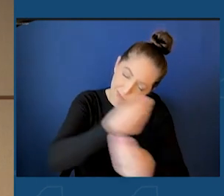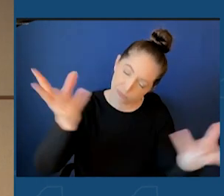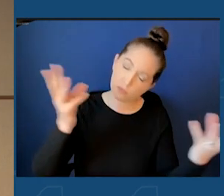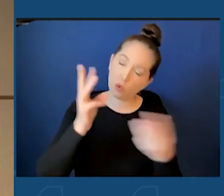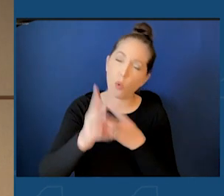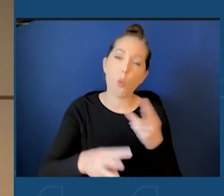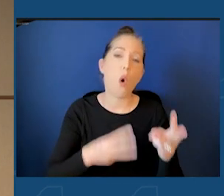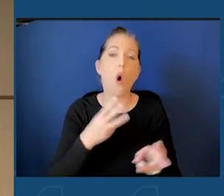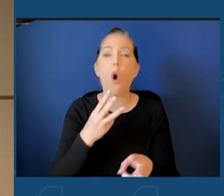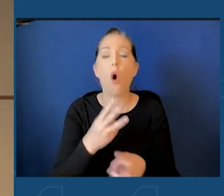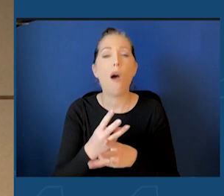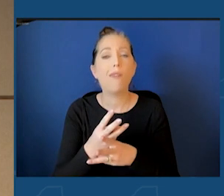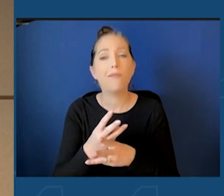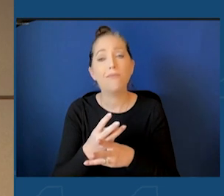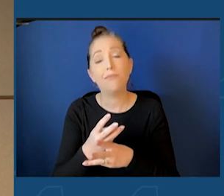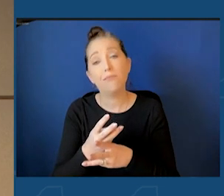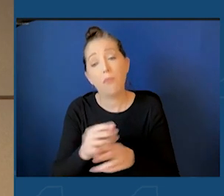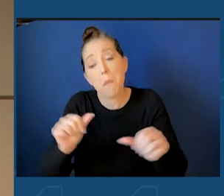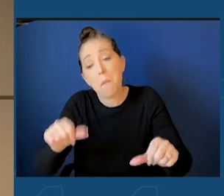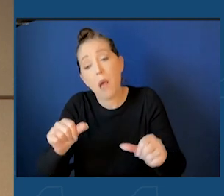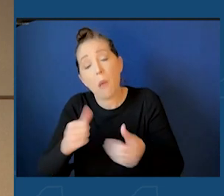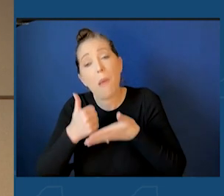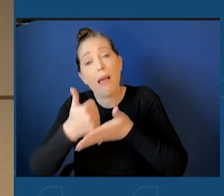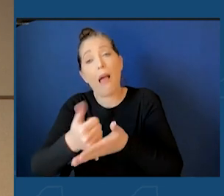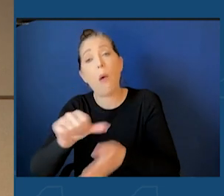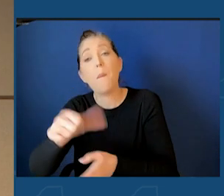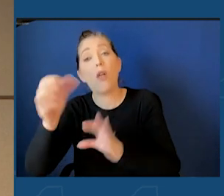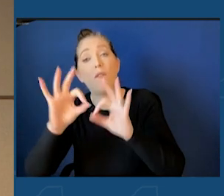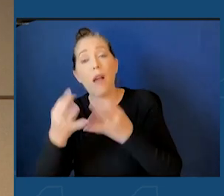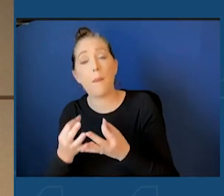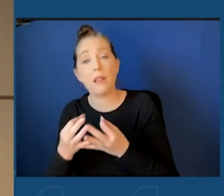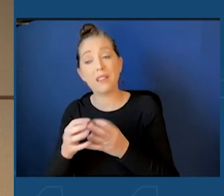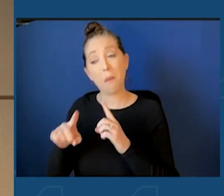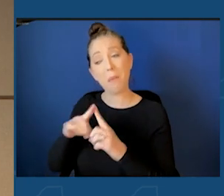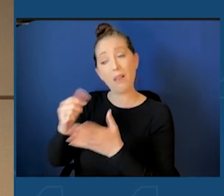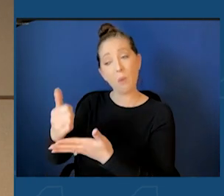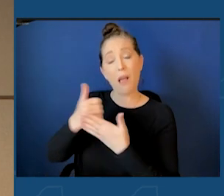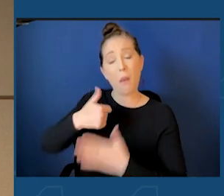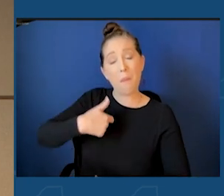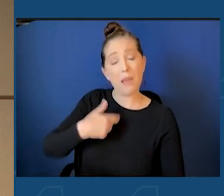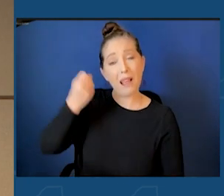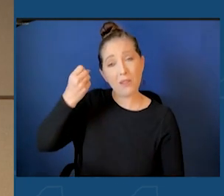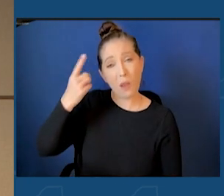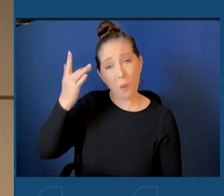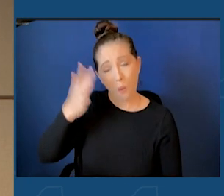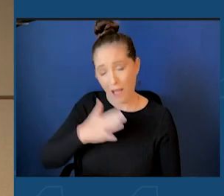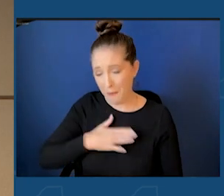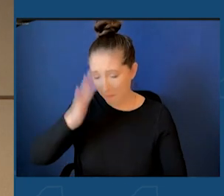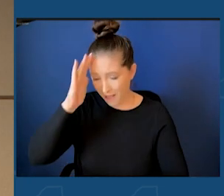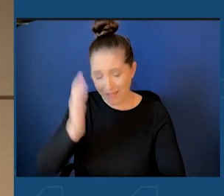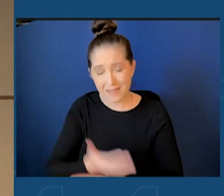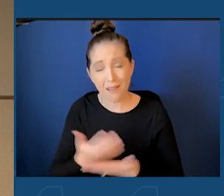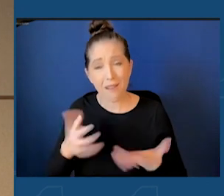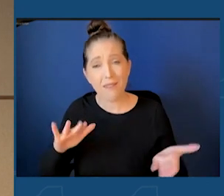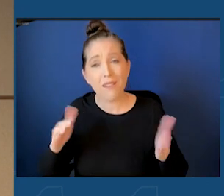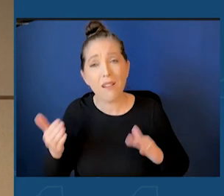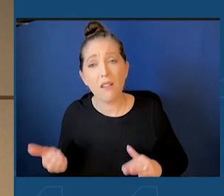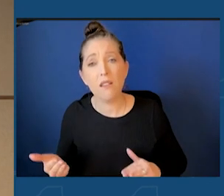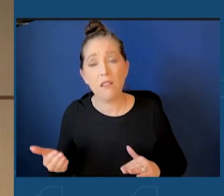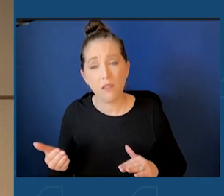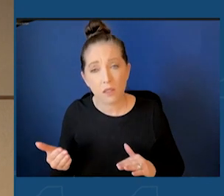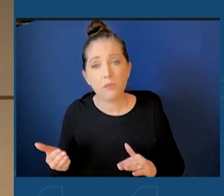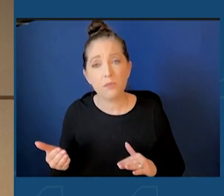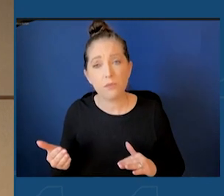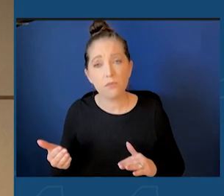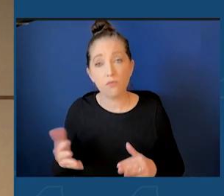families, but also help me to understand why my son died." We may